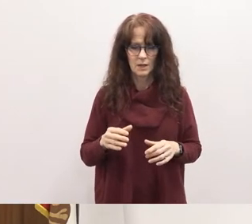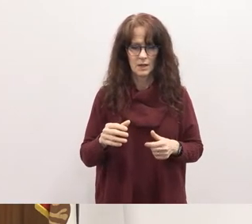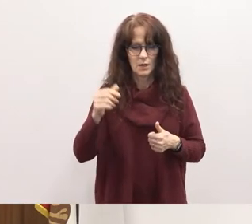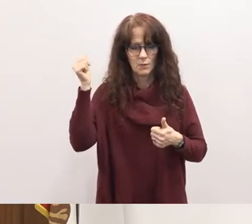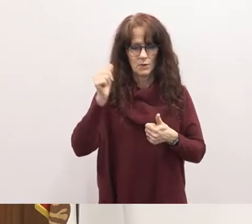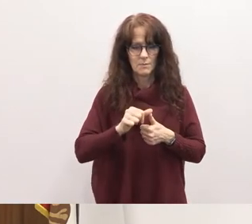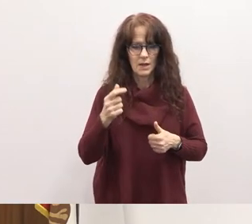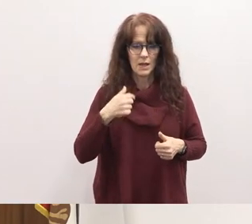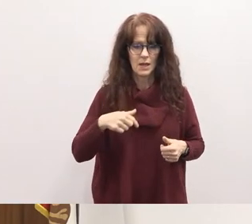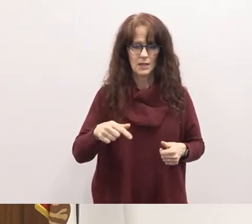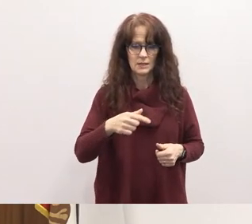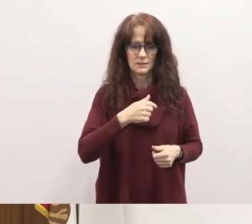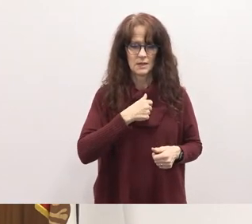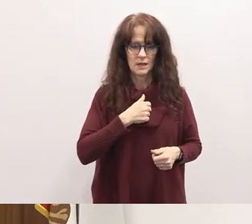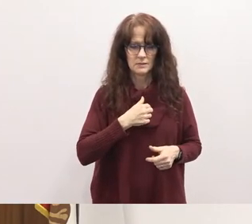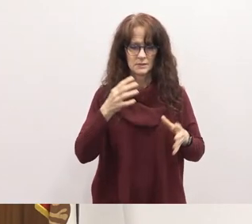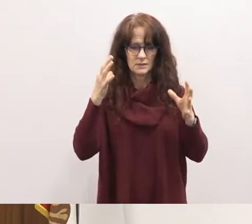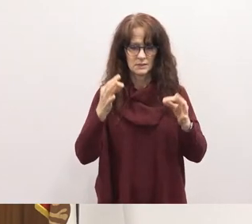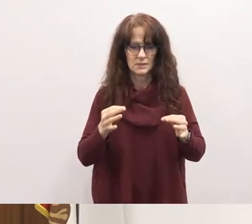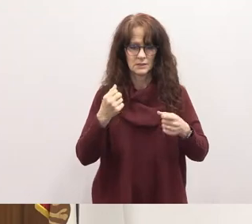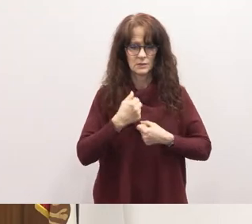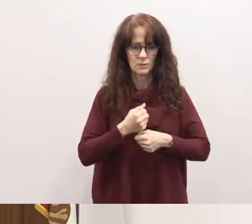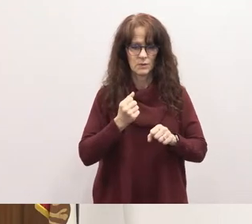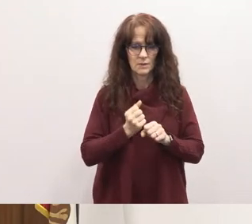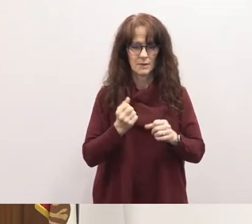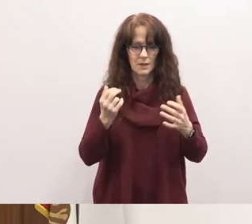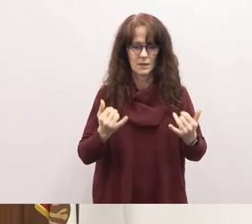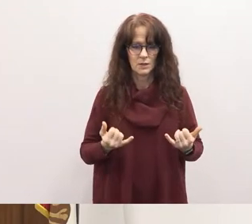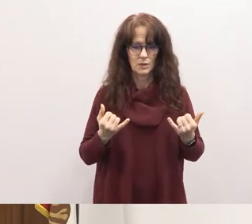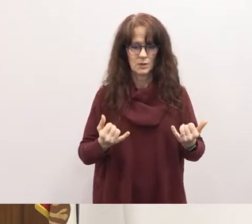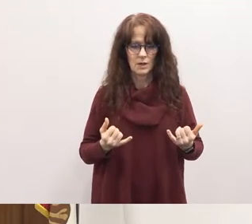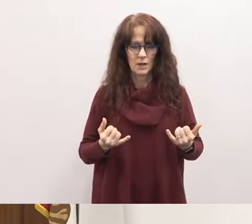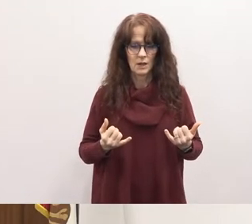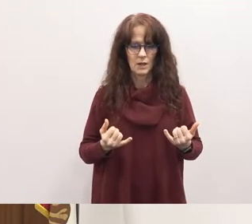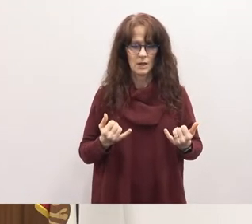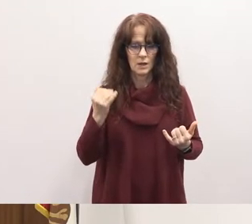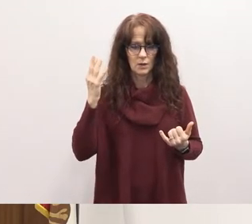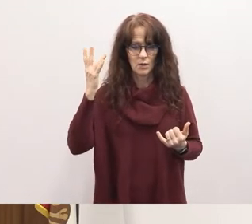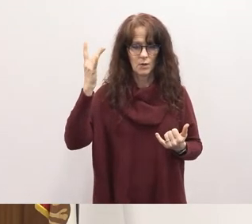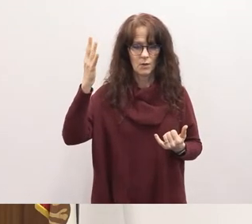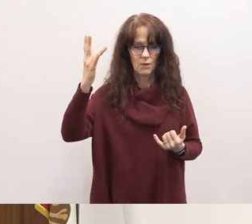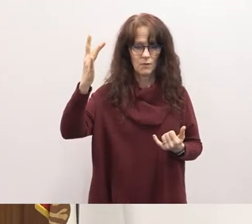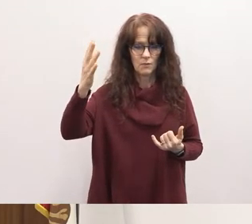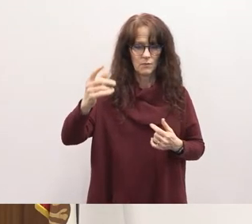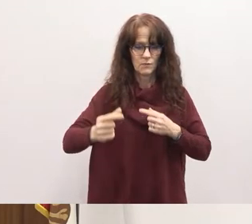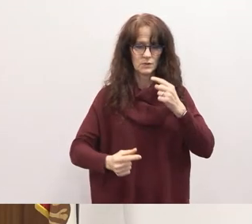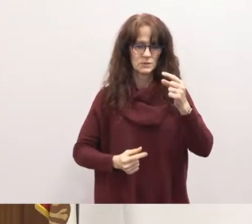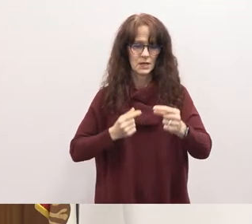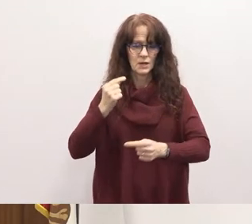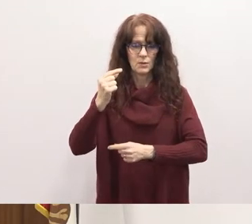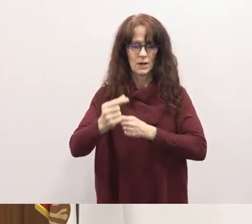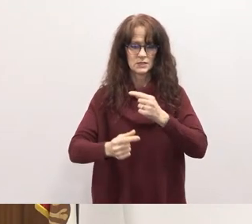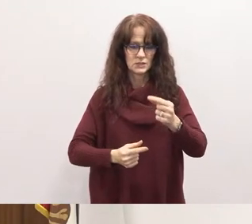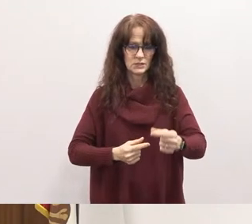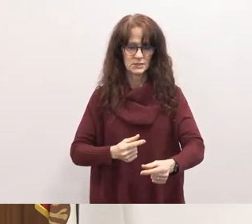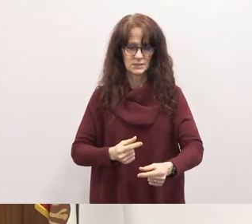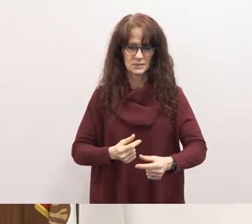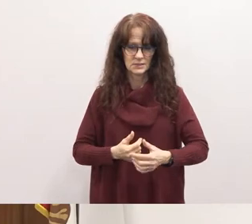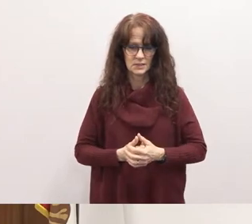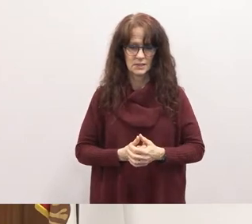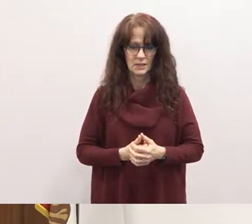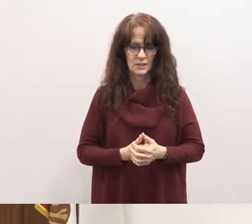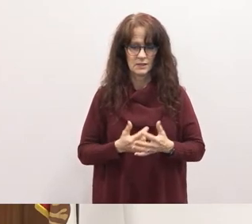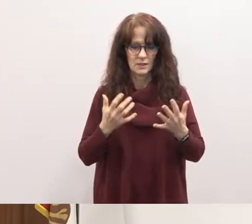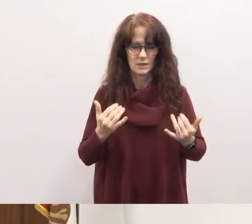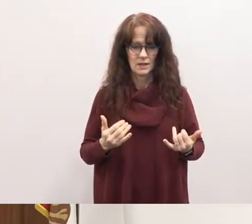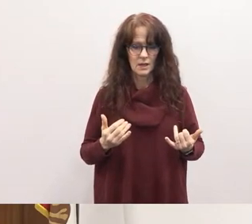us the decisions we make today go forward for generations. And so